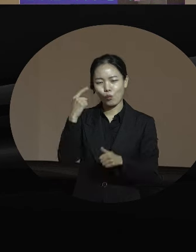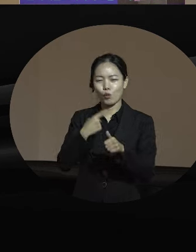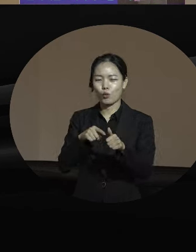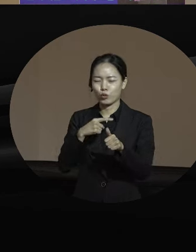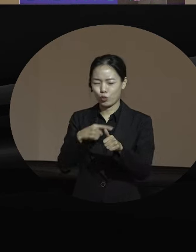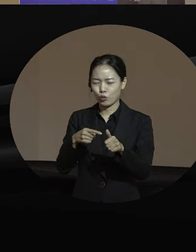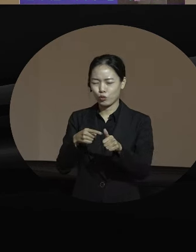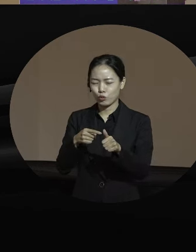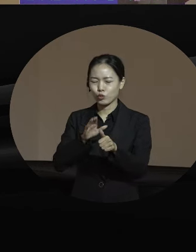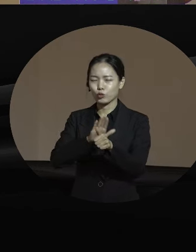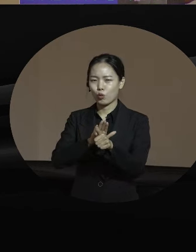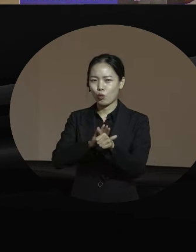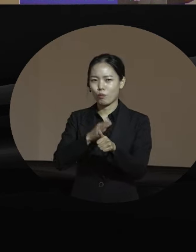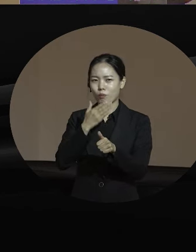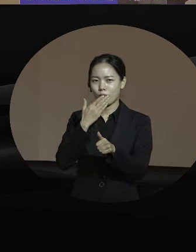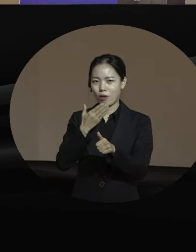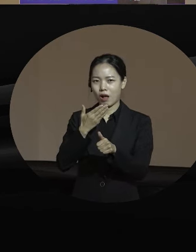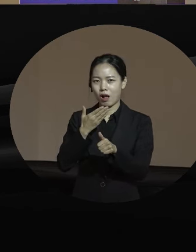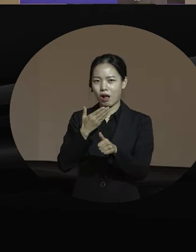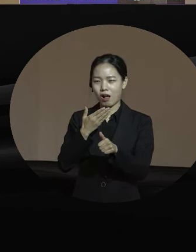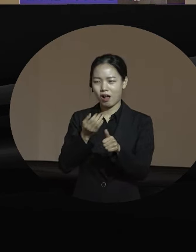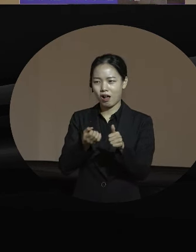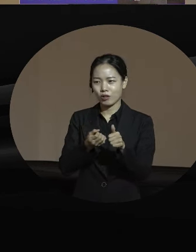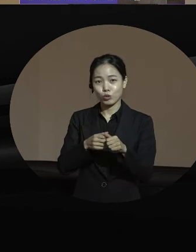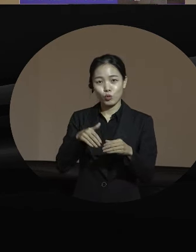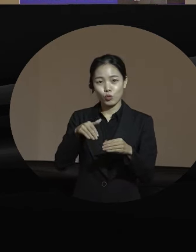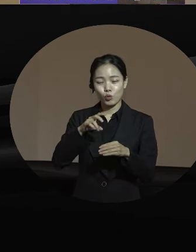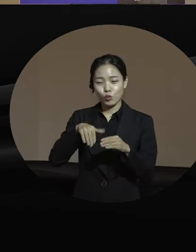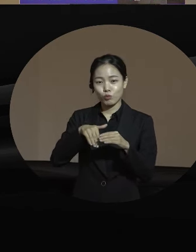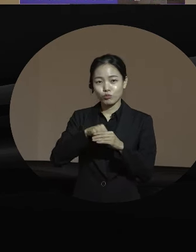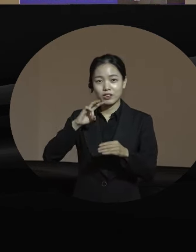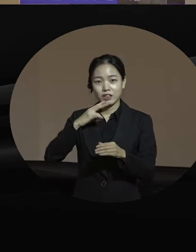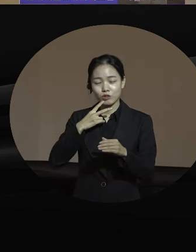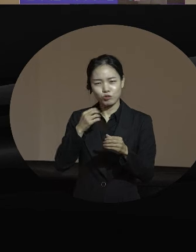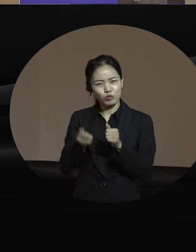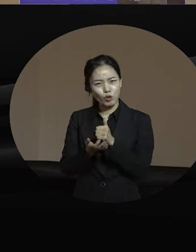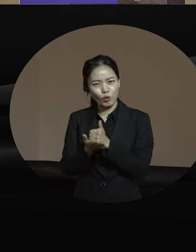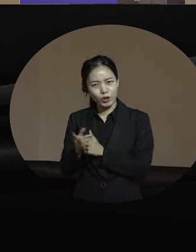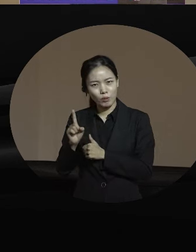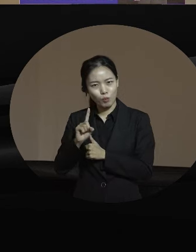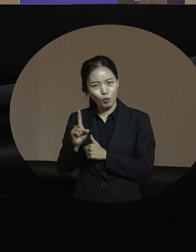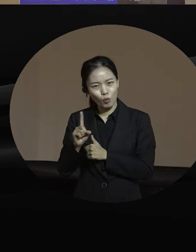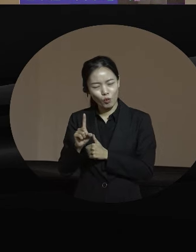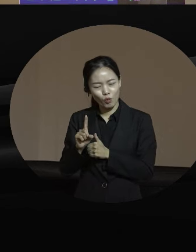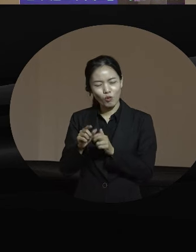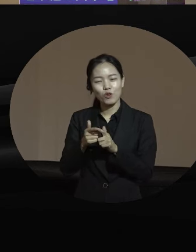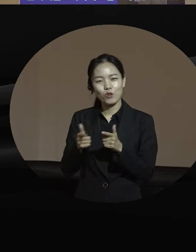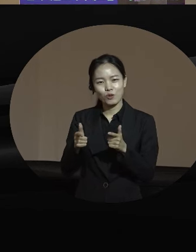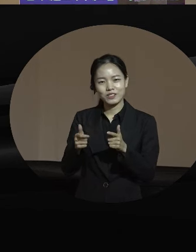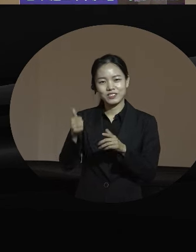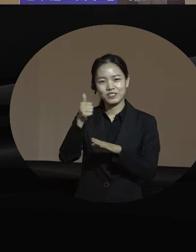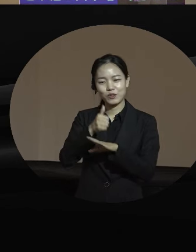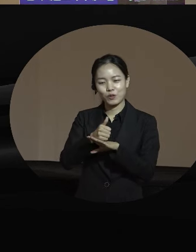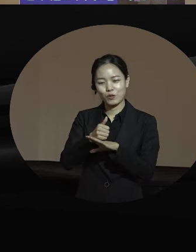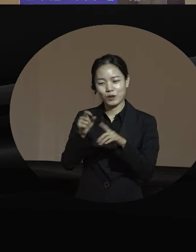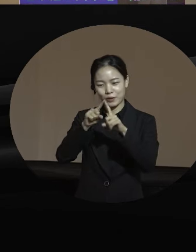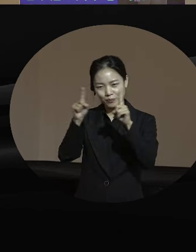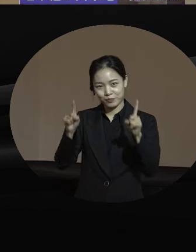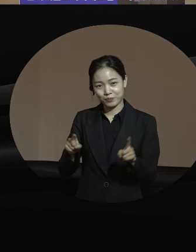Distinguished colleagues, building on the gained knowledge base and research, as well as on political